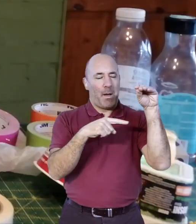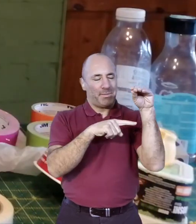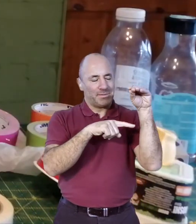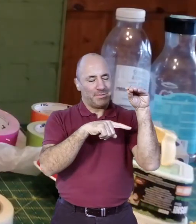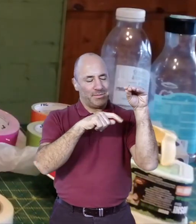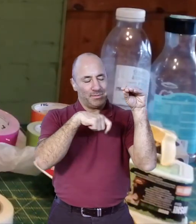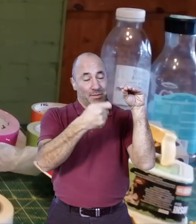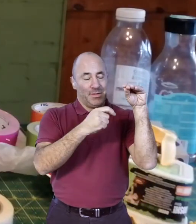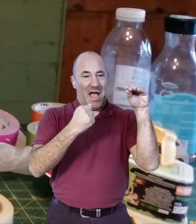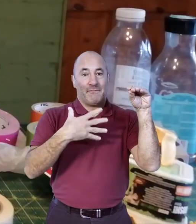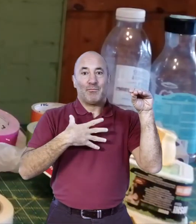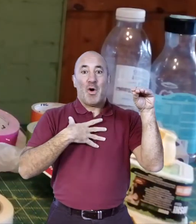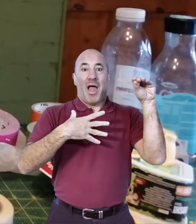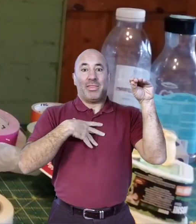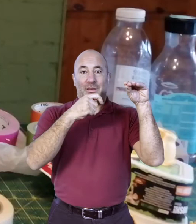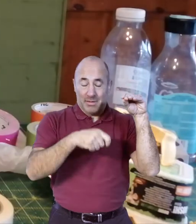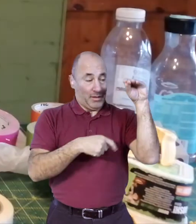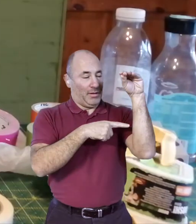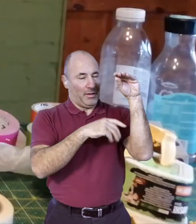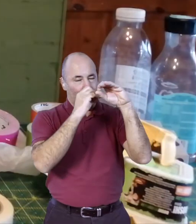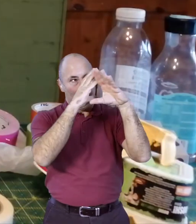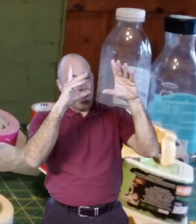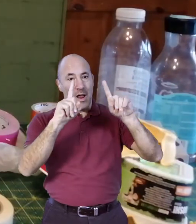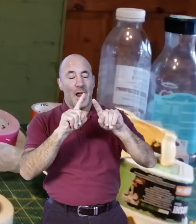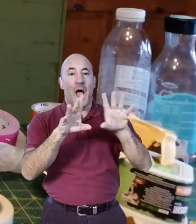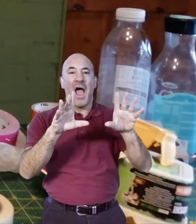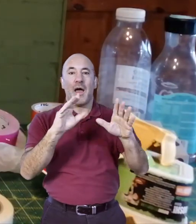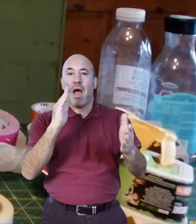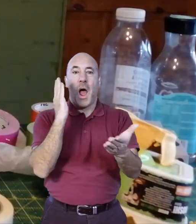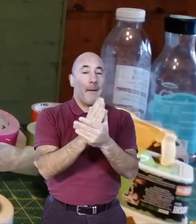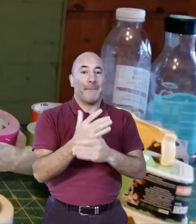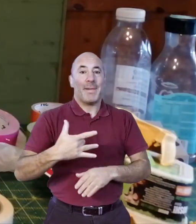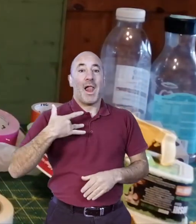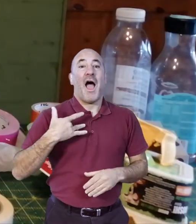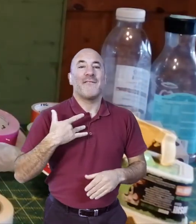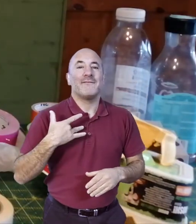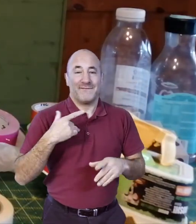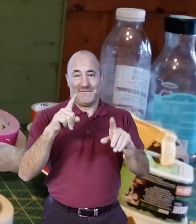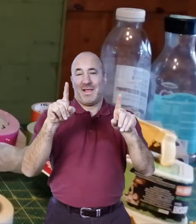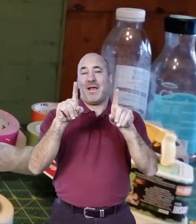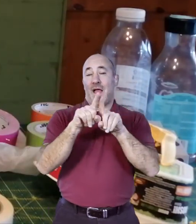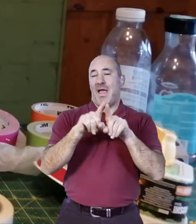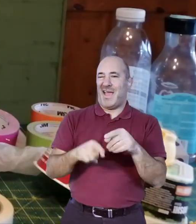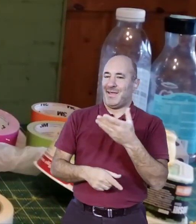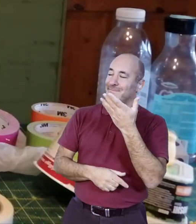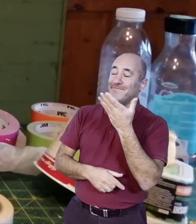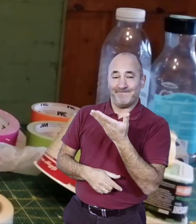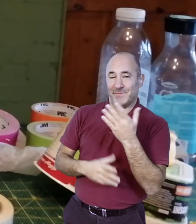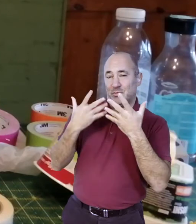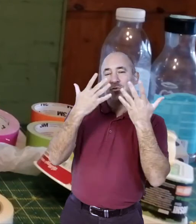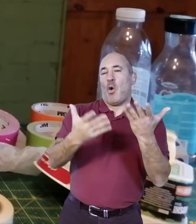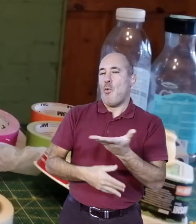and work out how you're going to put breath into your puppet and give it